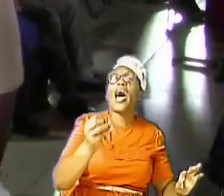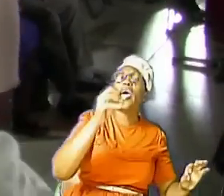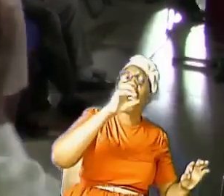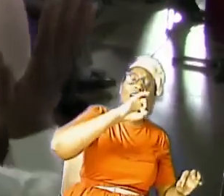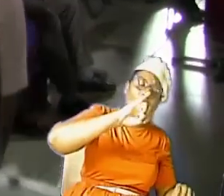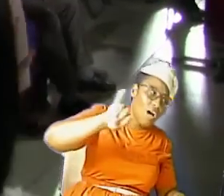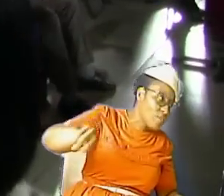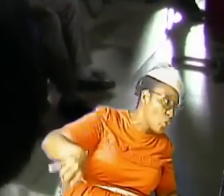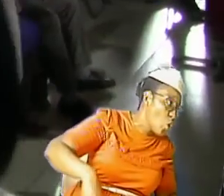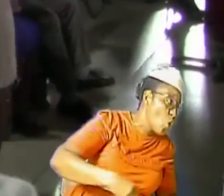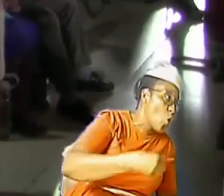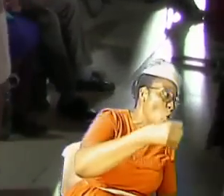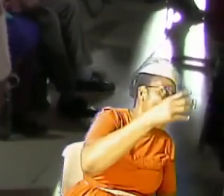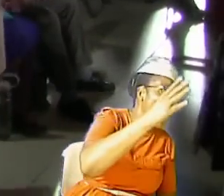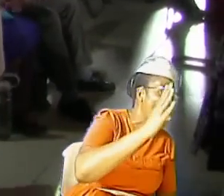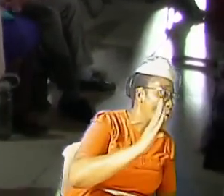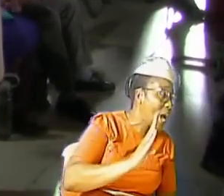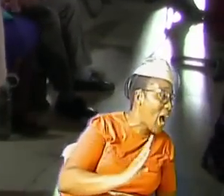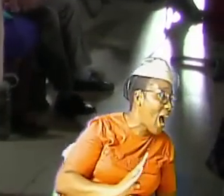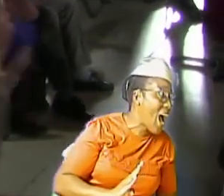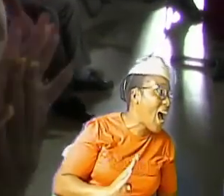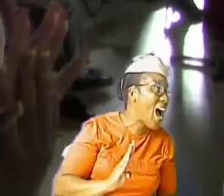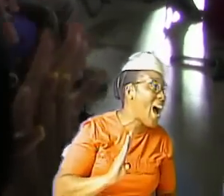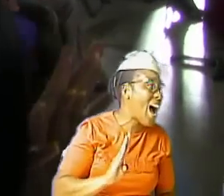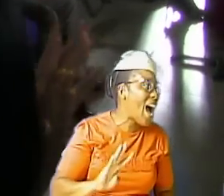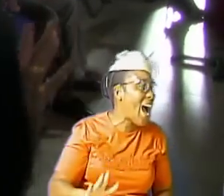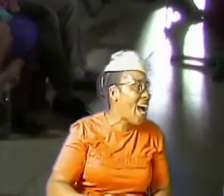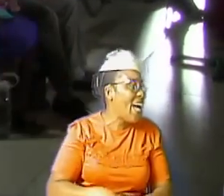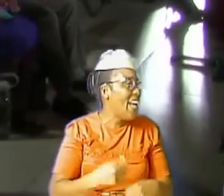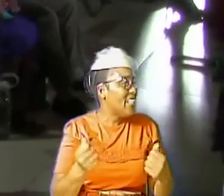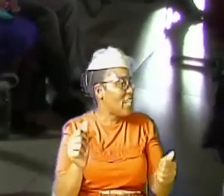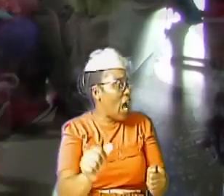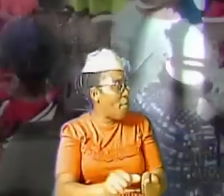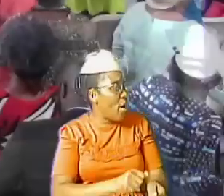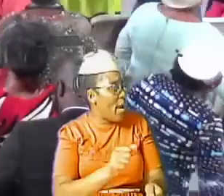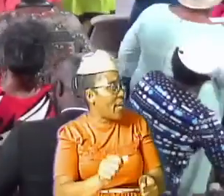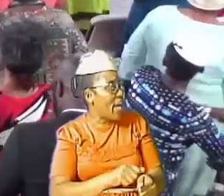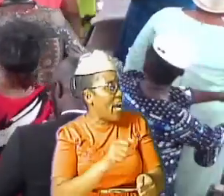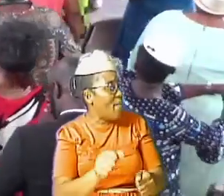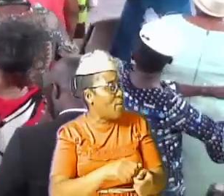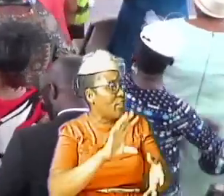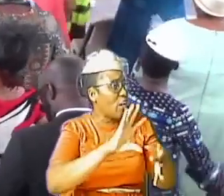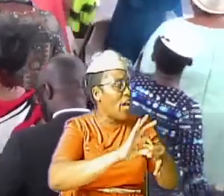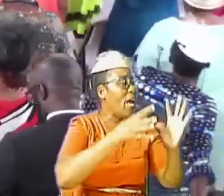Mighty God, the Lion of Judah, yes,